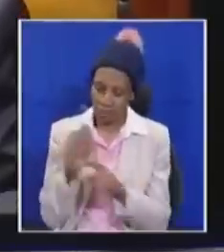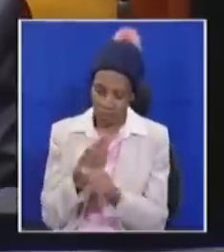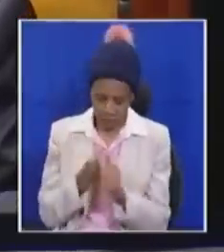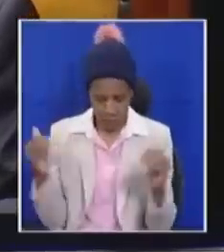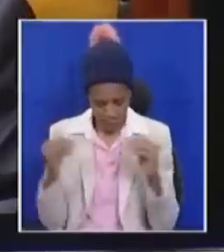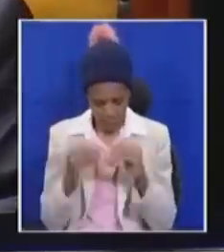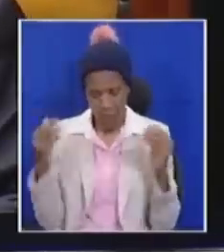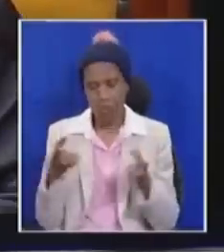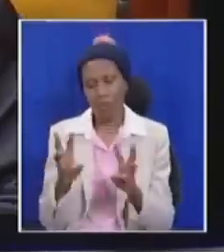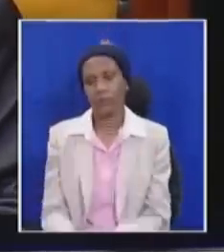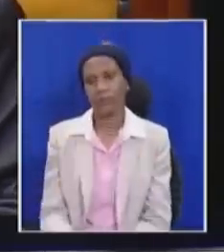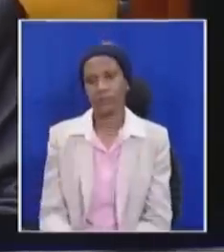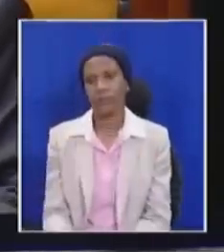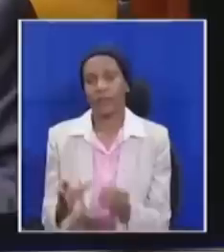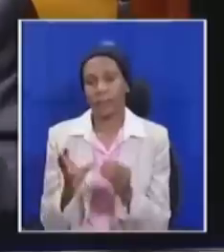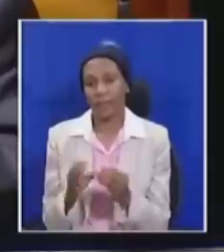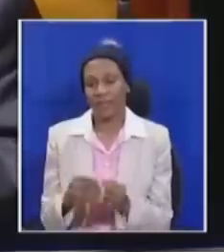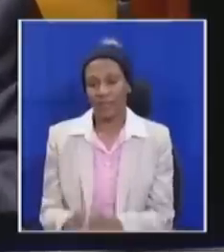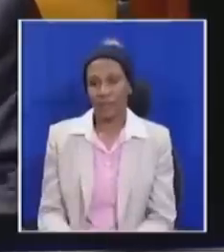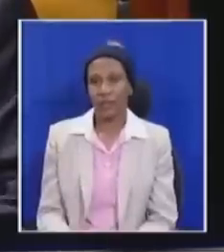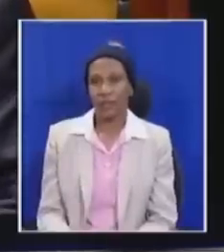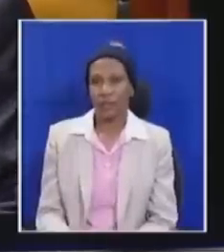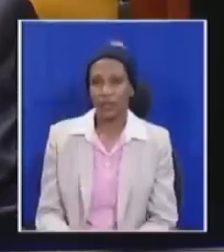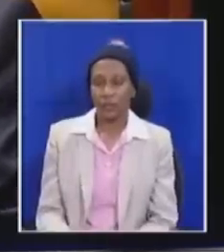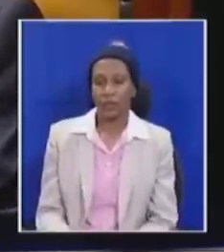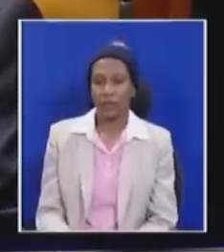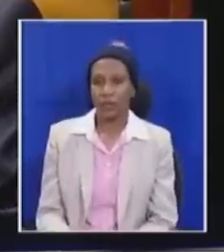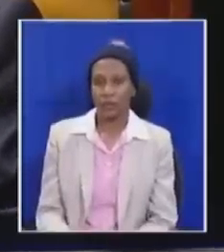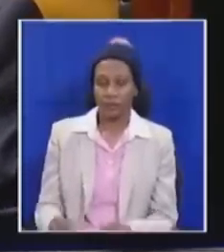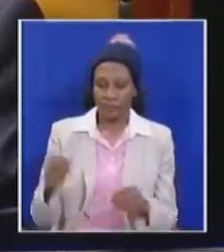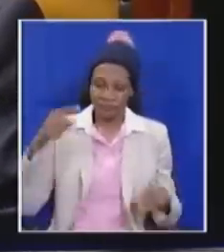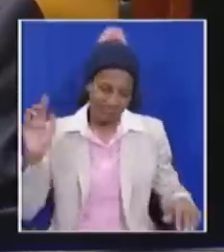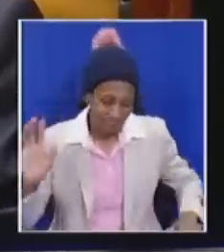and so on. Let's proceed, Honorable Members. Honorable Stolle.